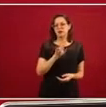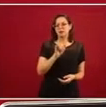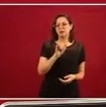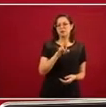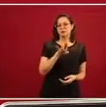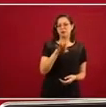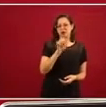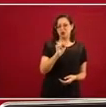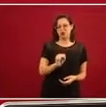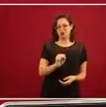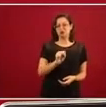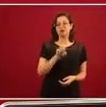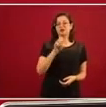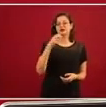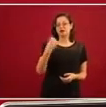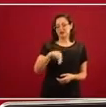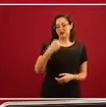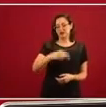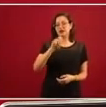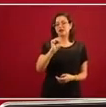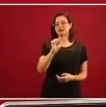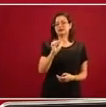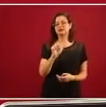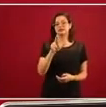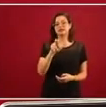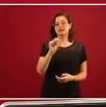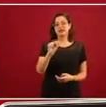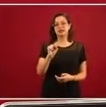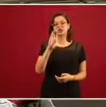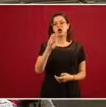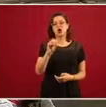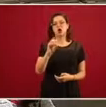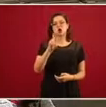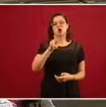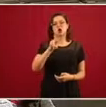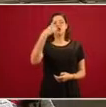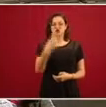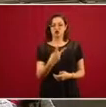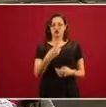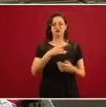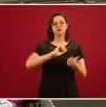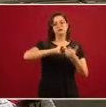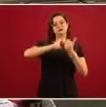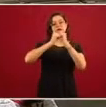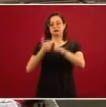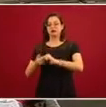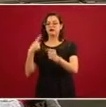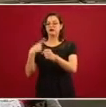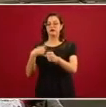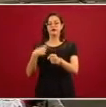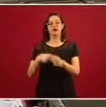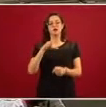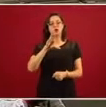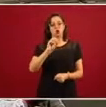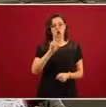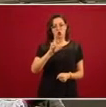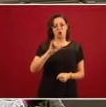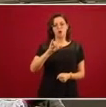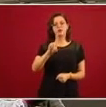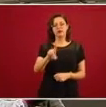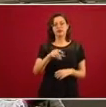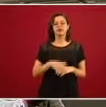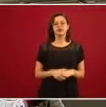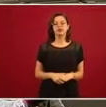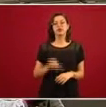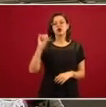our daily conference regarding the COVID disease, which is caused by the new coronavirus SARS-CoV-2 around the